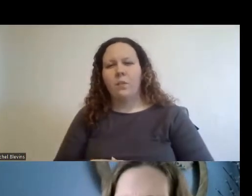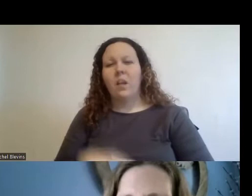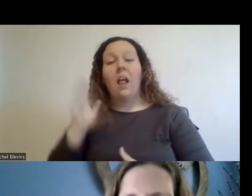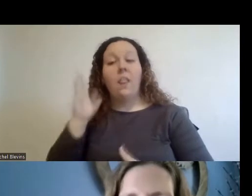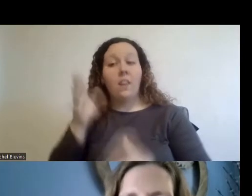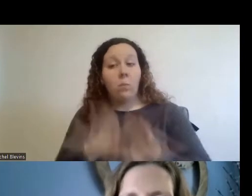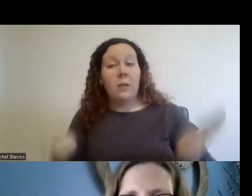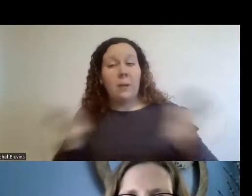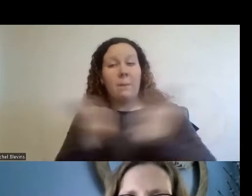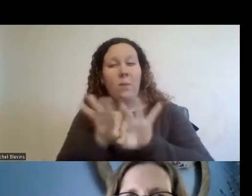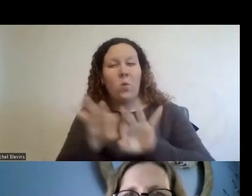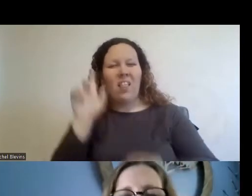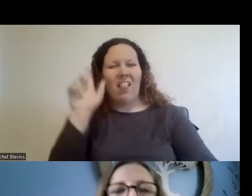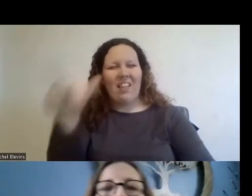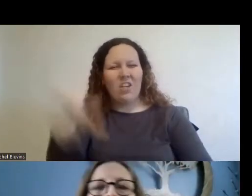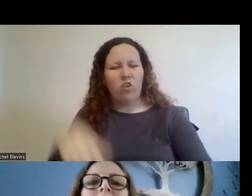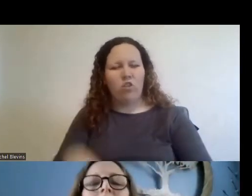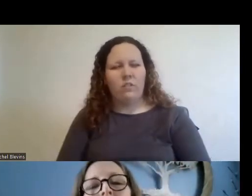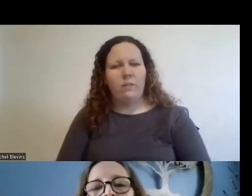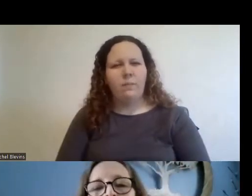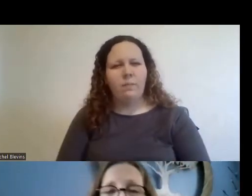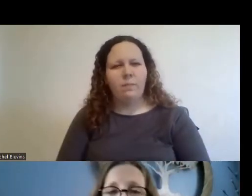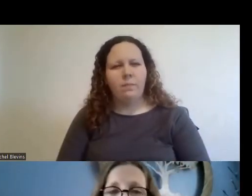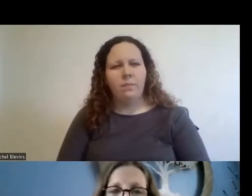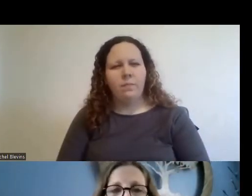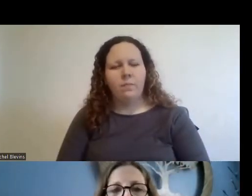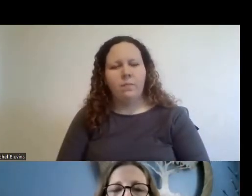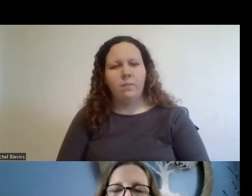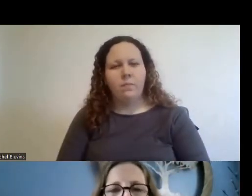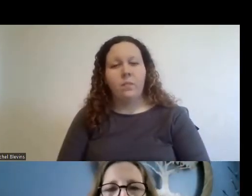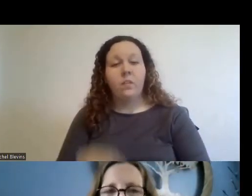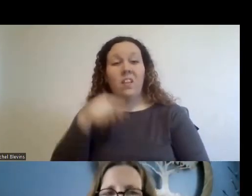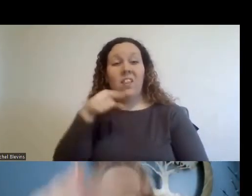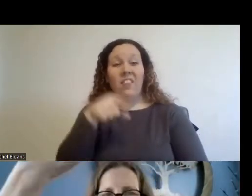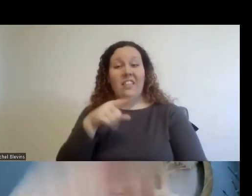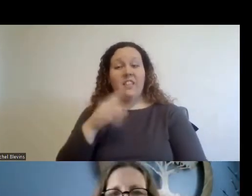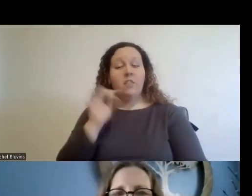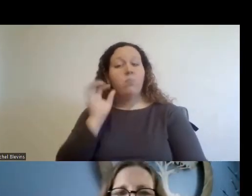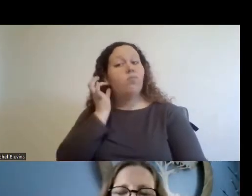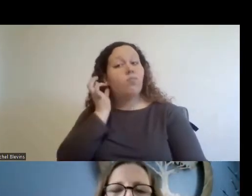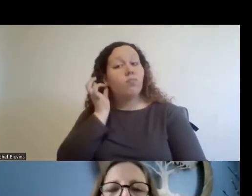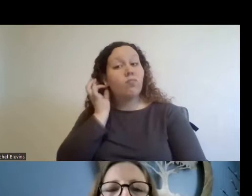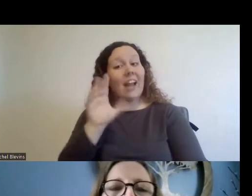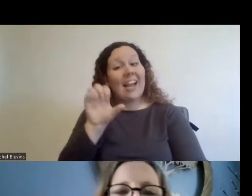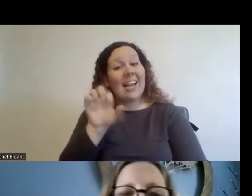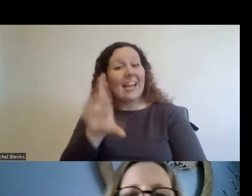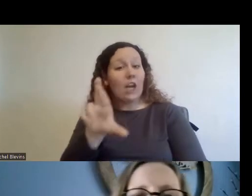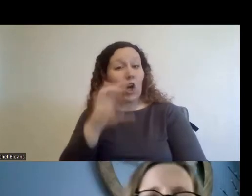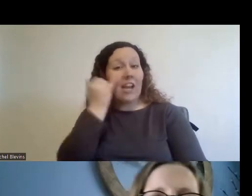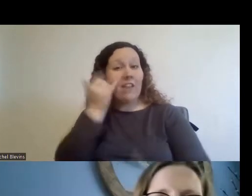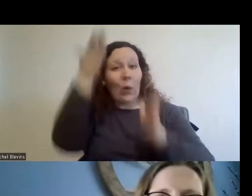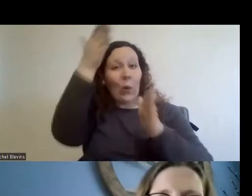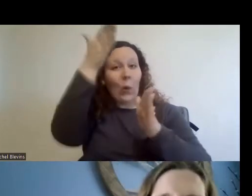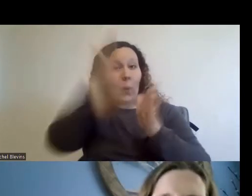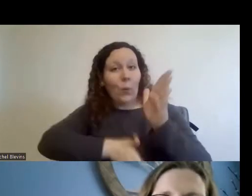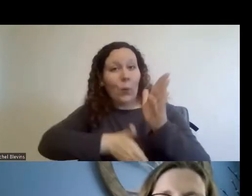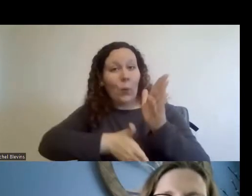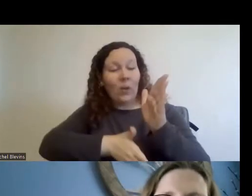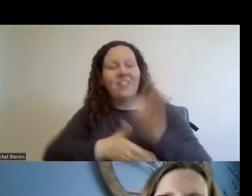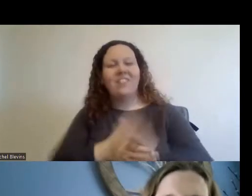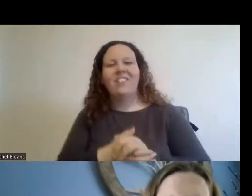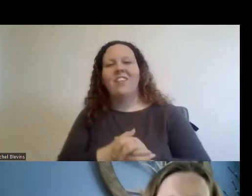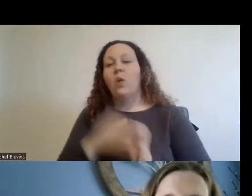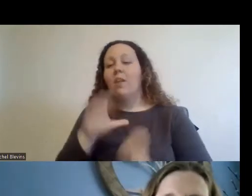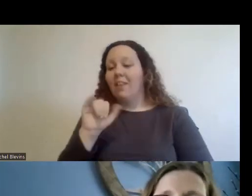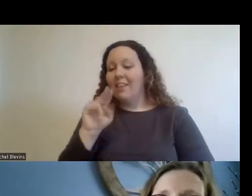later on. So this is your ear, if cross section. You have the ear